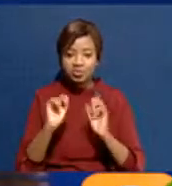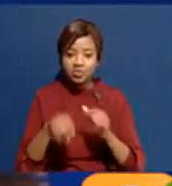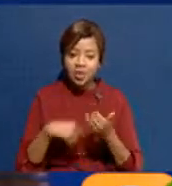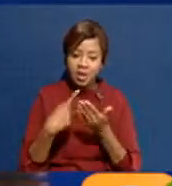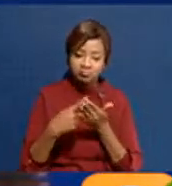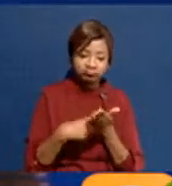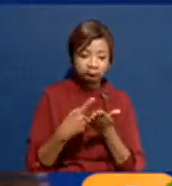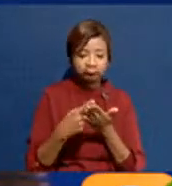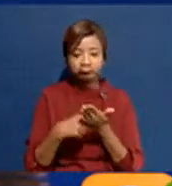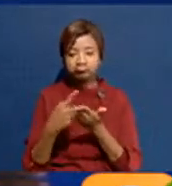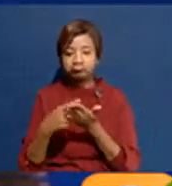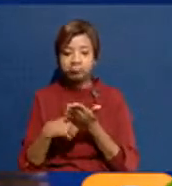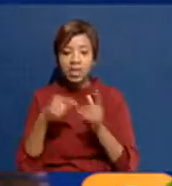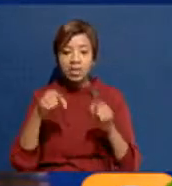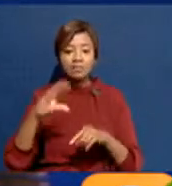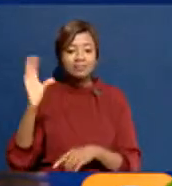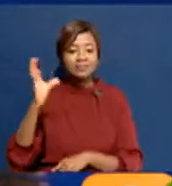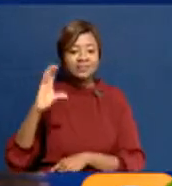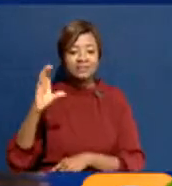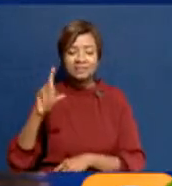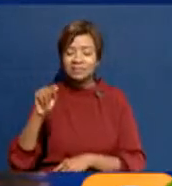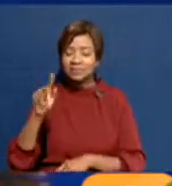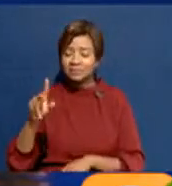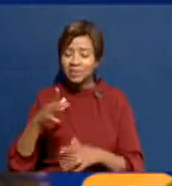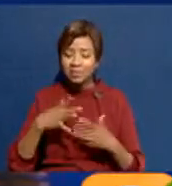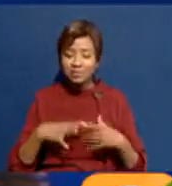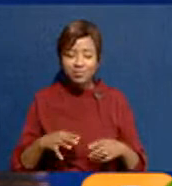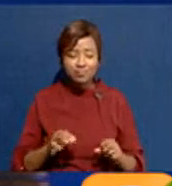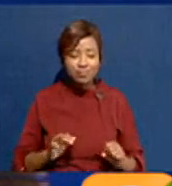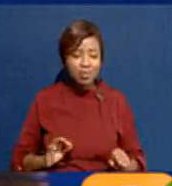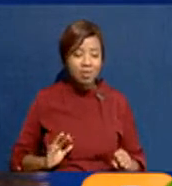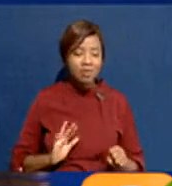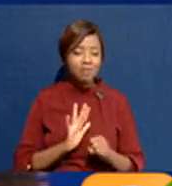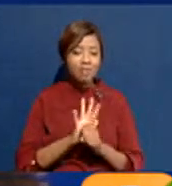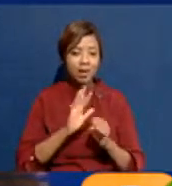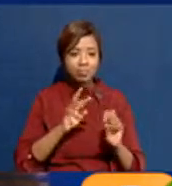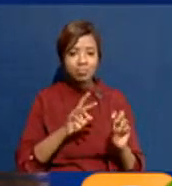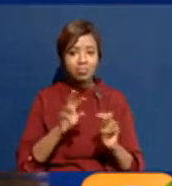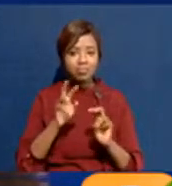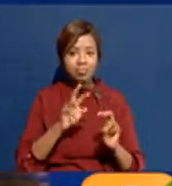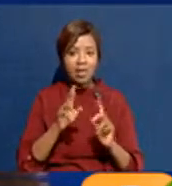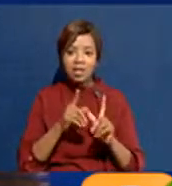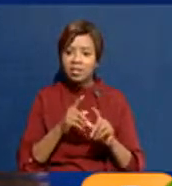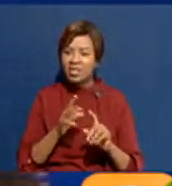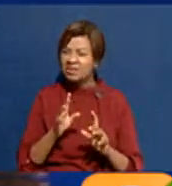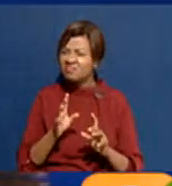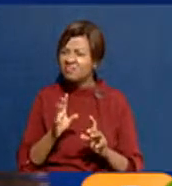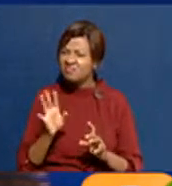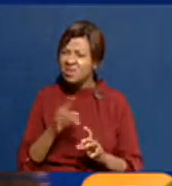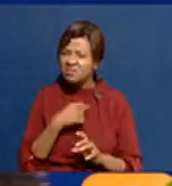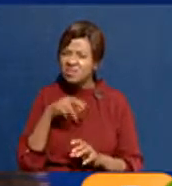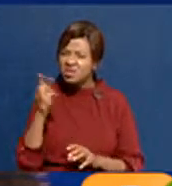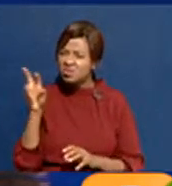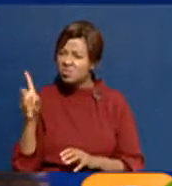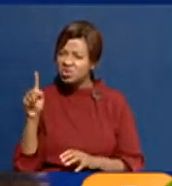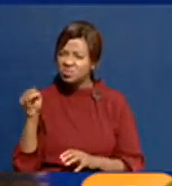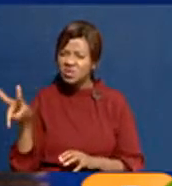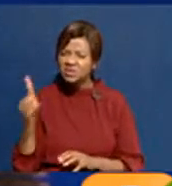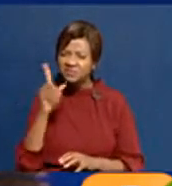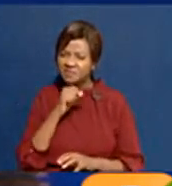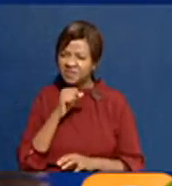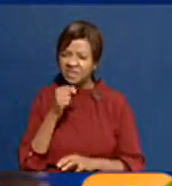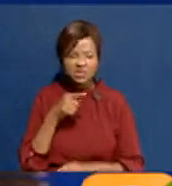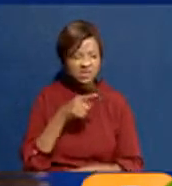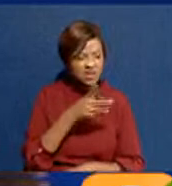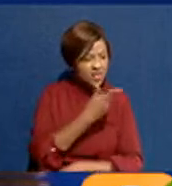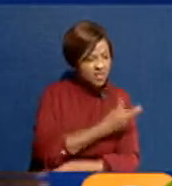to people. Citizen has a very wide reach, so they are listening, and they'll go to their doctors and ask, what is this about this immunization?